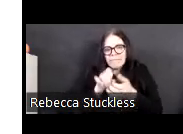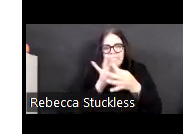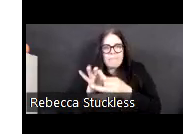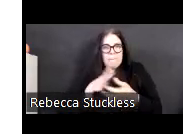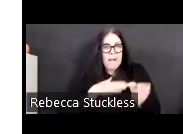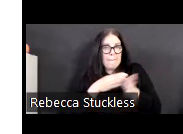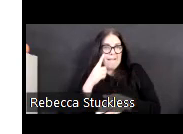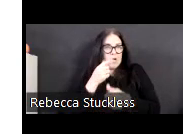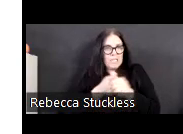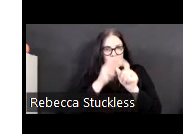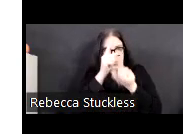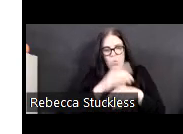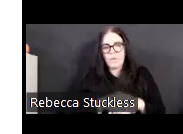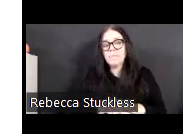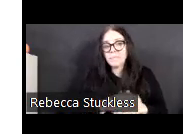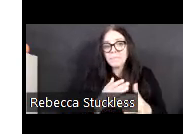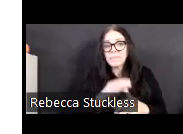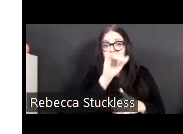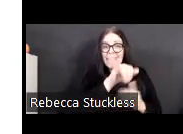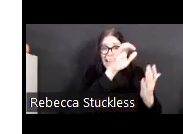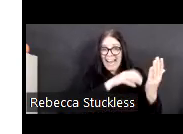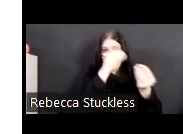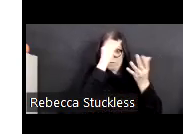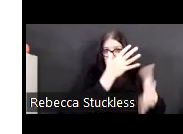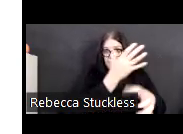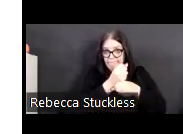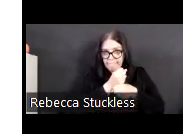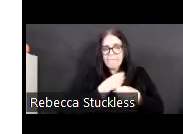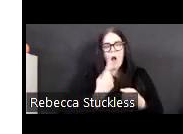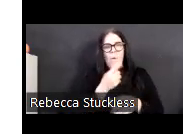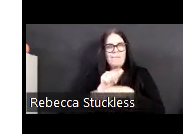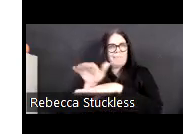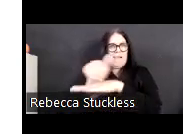this information, I always send it to our teachers. We have